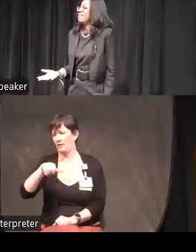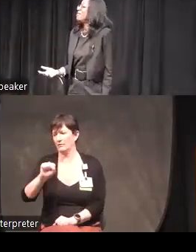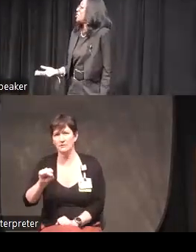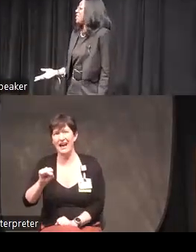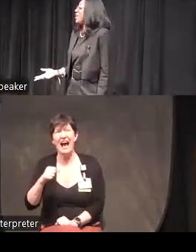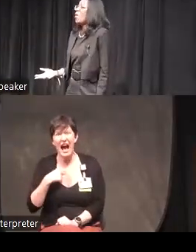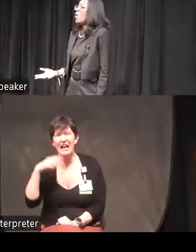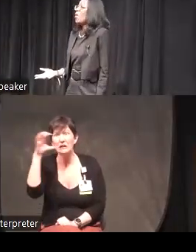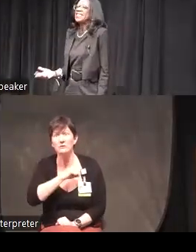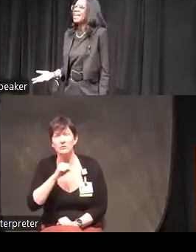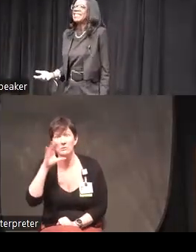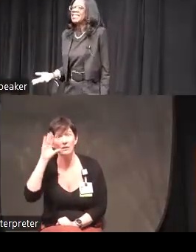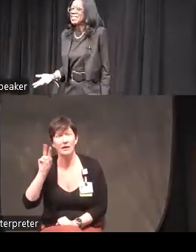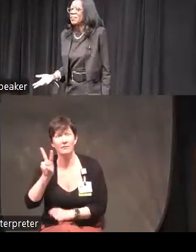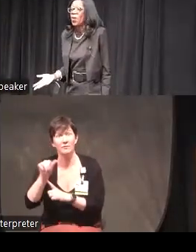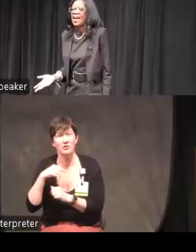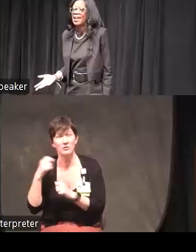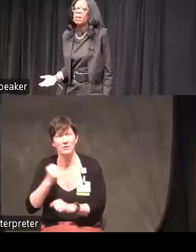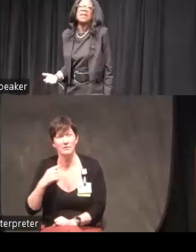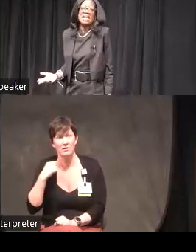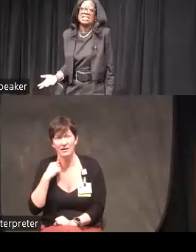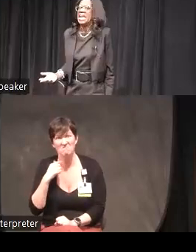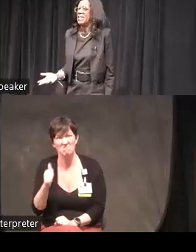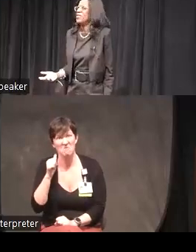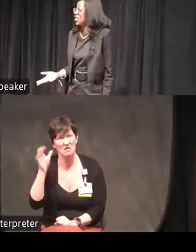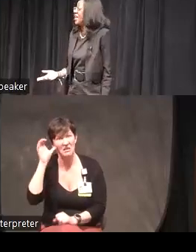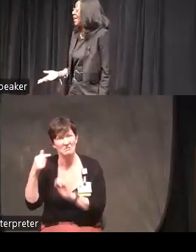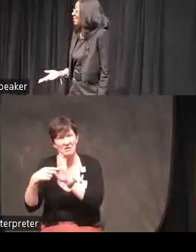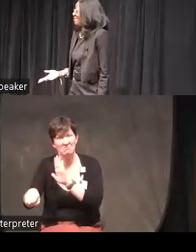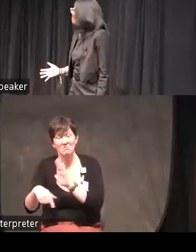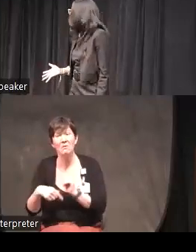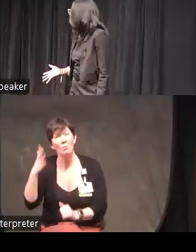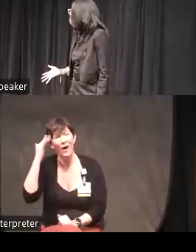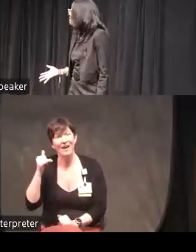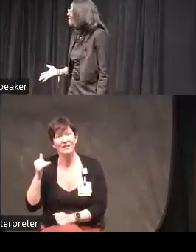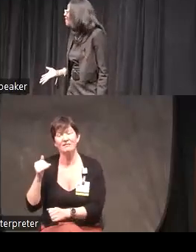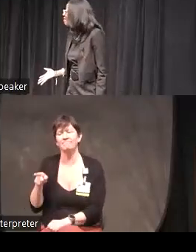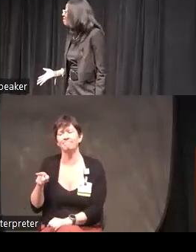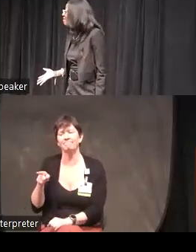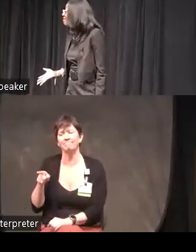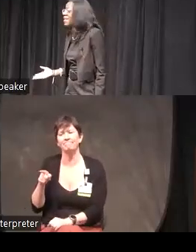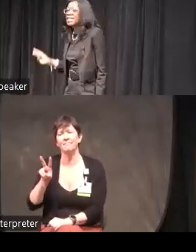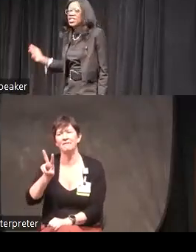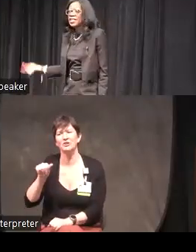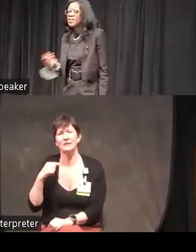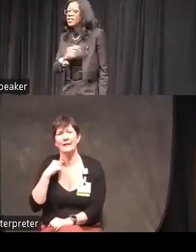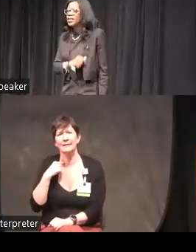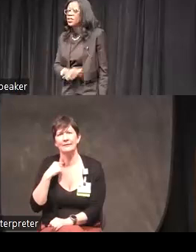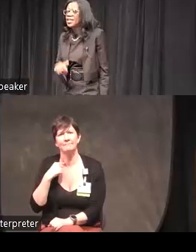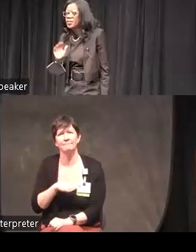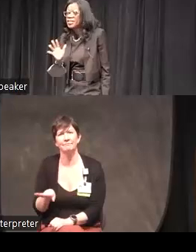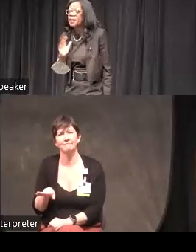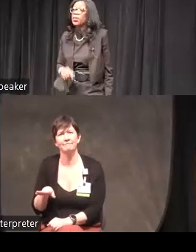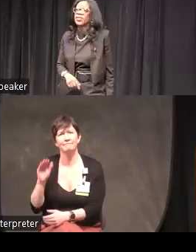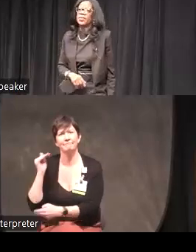guy from Virginia was not going to listen to me. Why? Because he had a Virginia accent. That's it. That's all I needed to leap to the